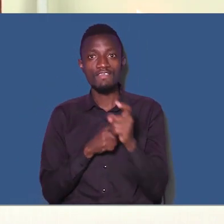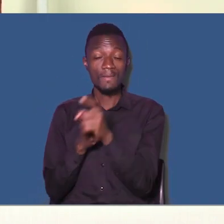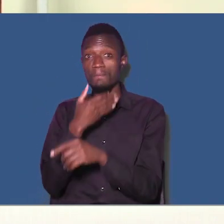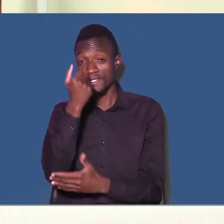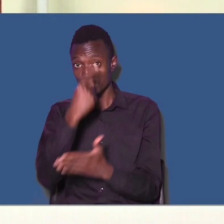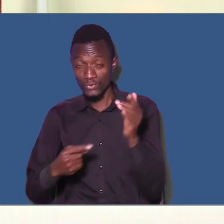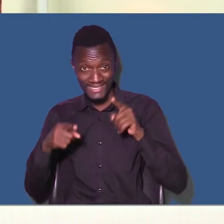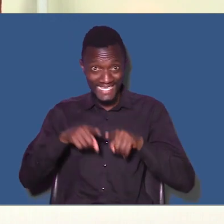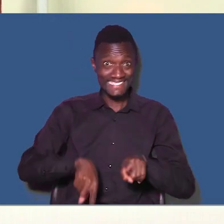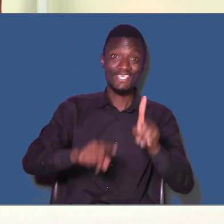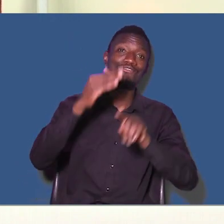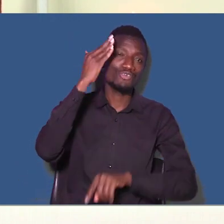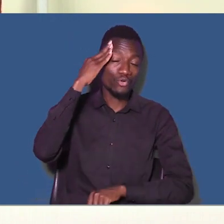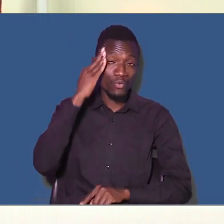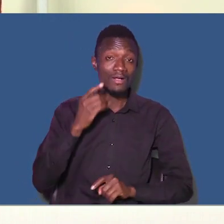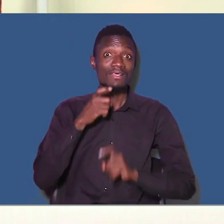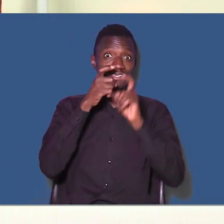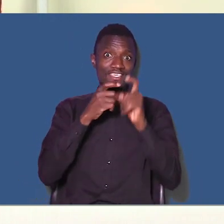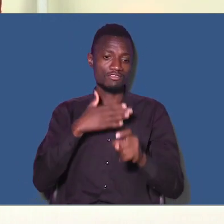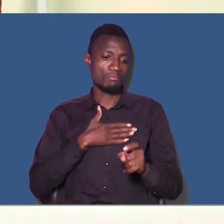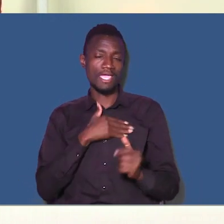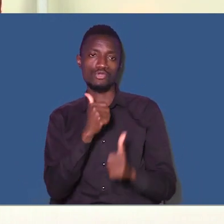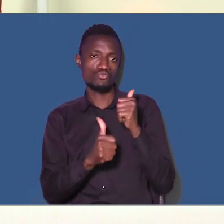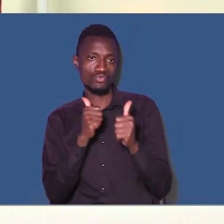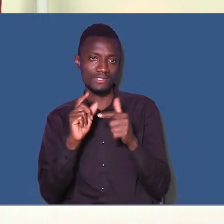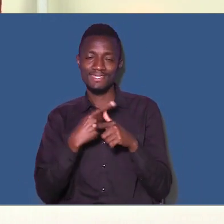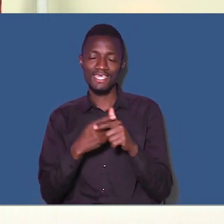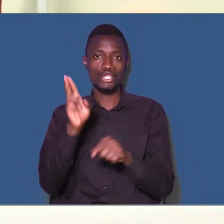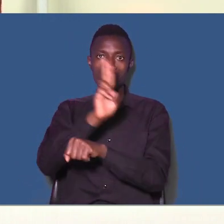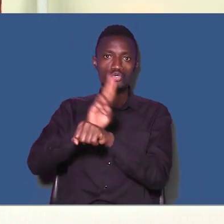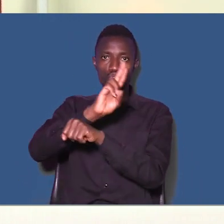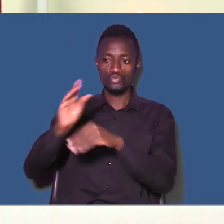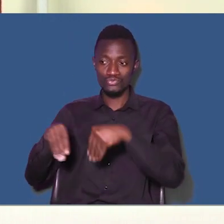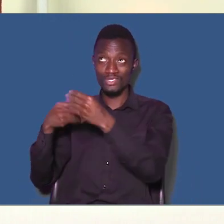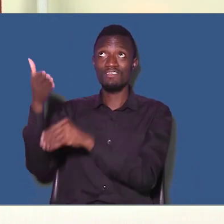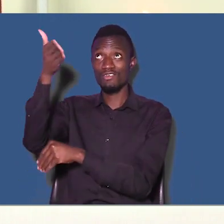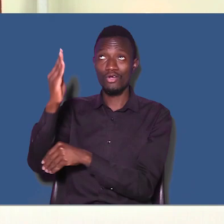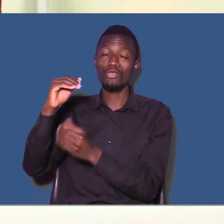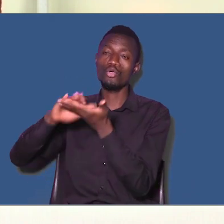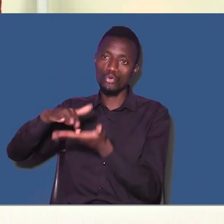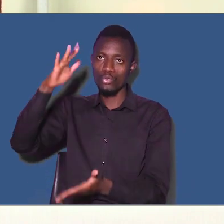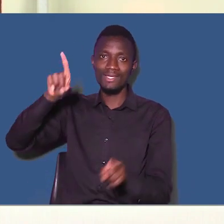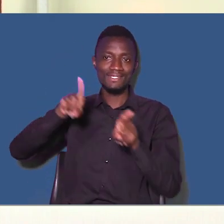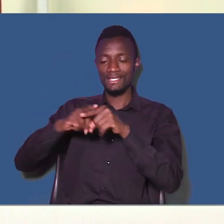gift and use them for God's glory and for the good of others. When we use our abilities in